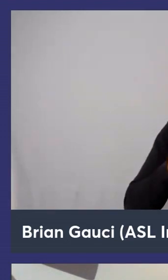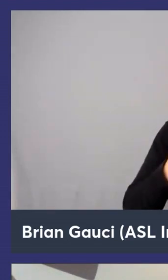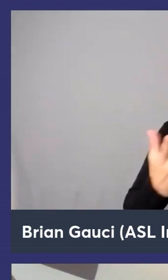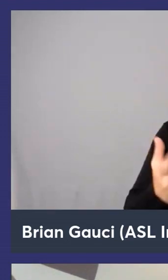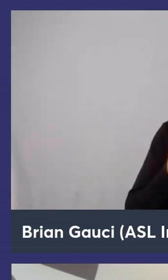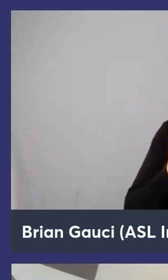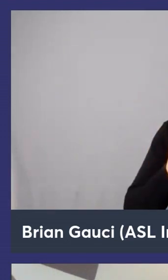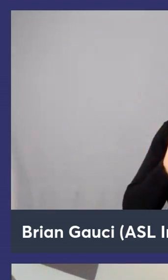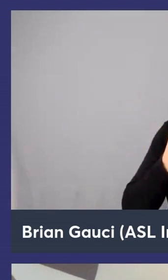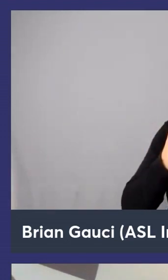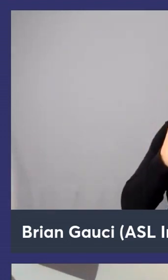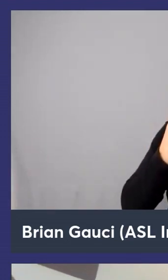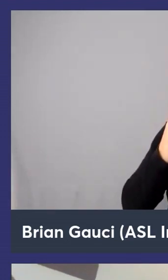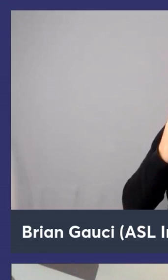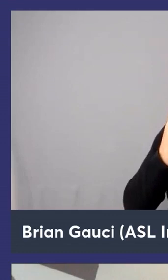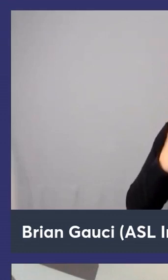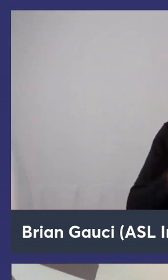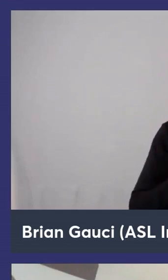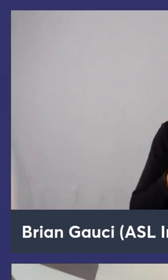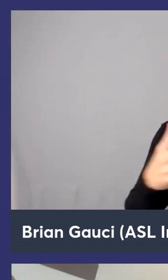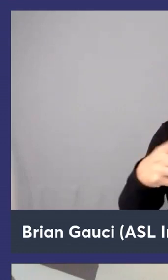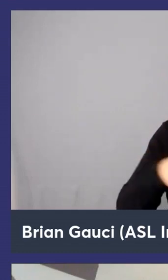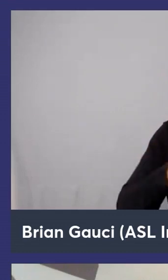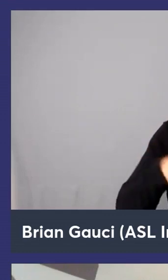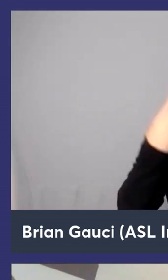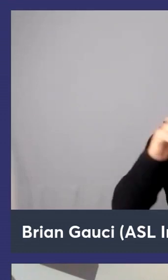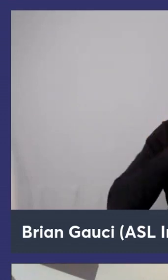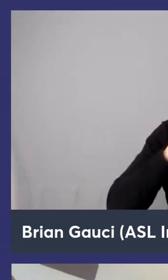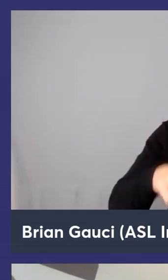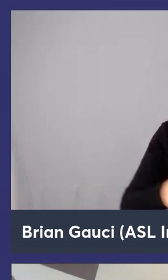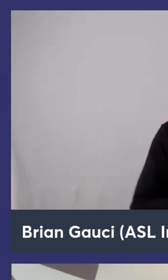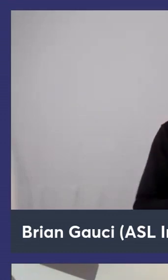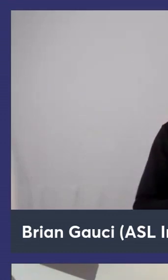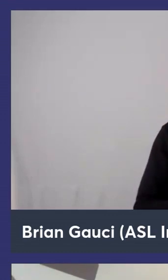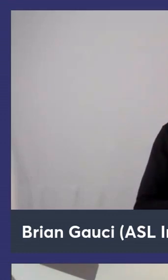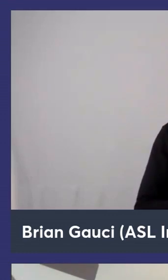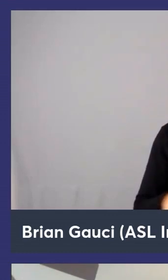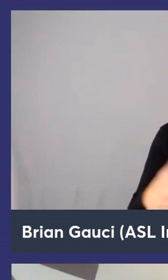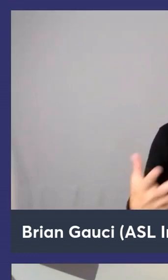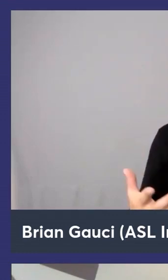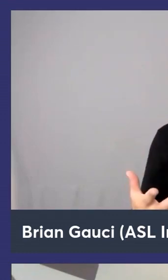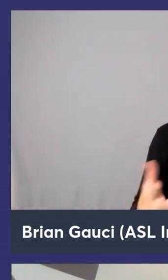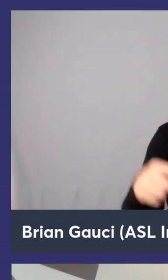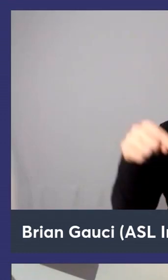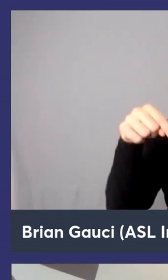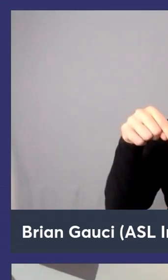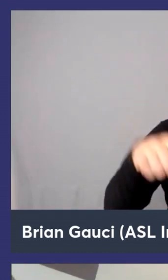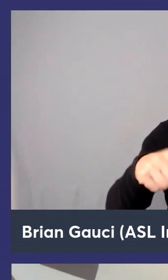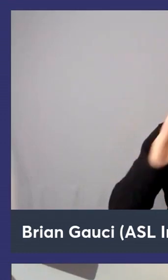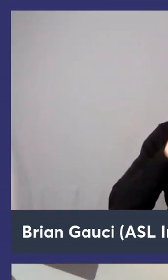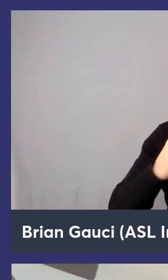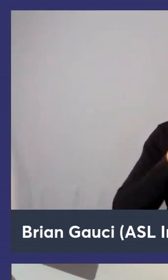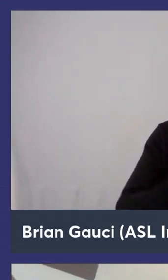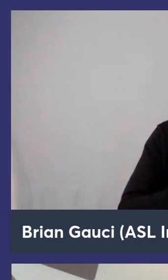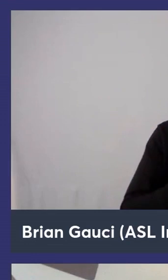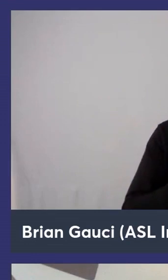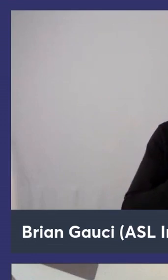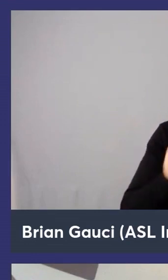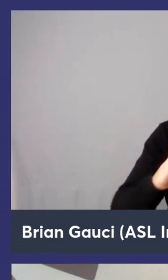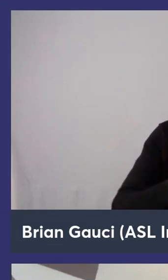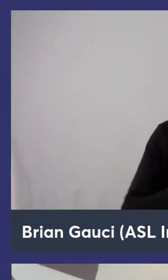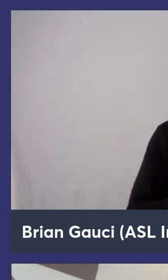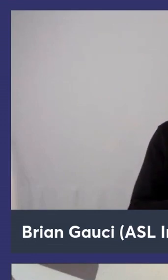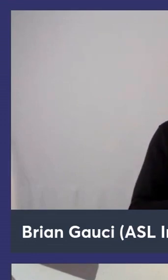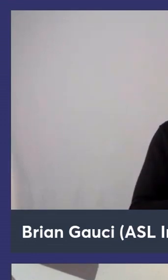back from the data that they're searching from. Is this going to be addressing that?